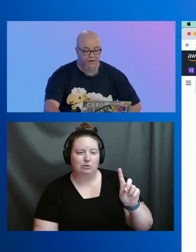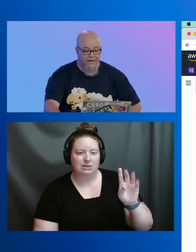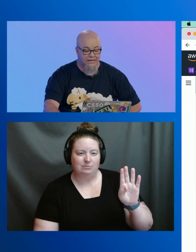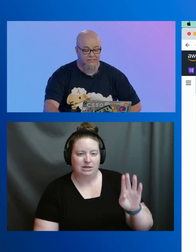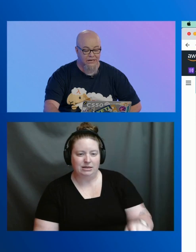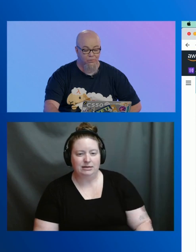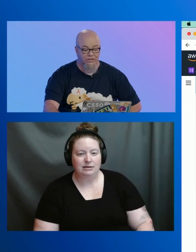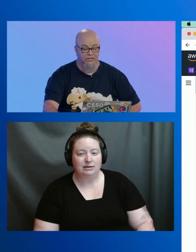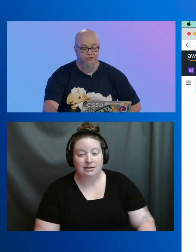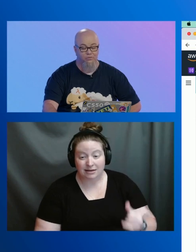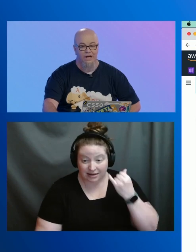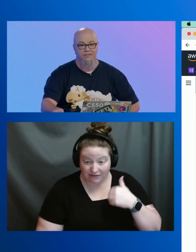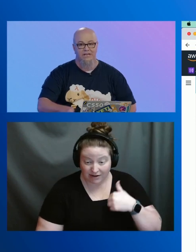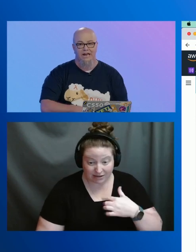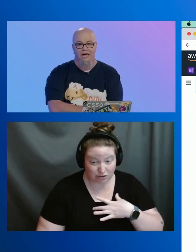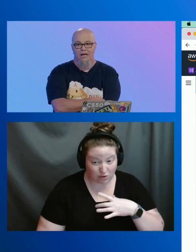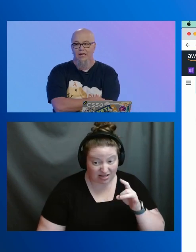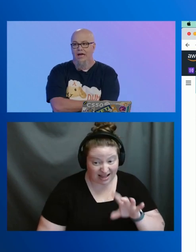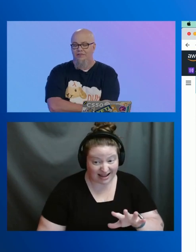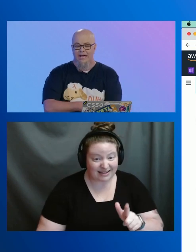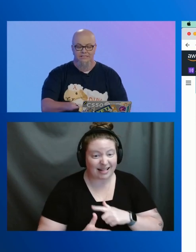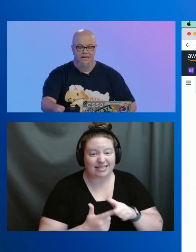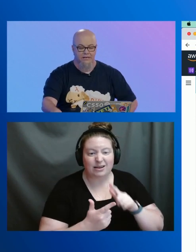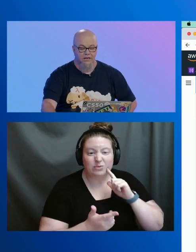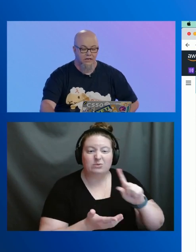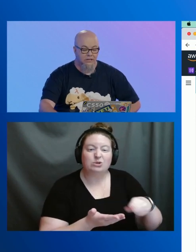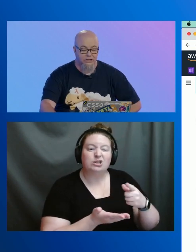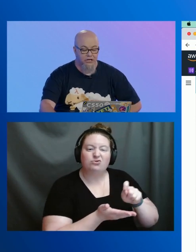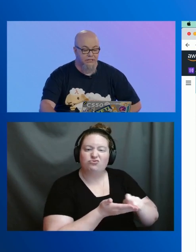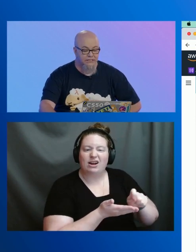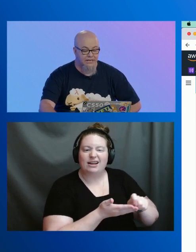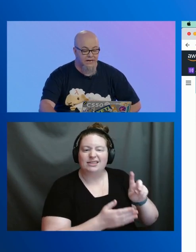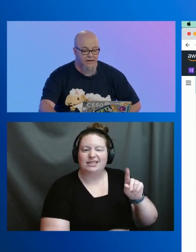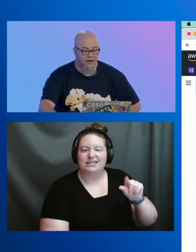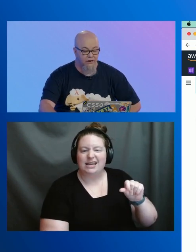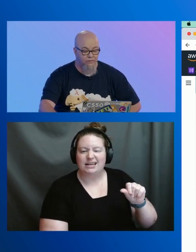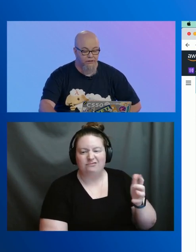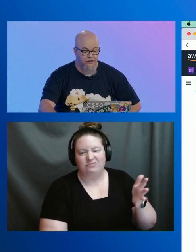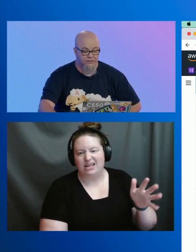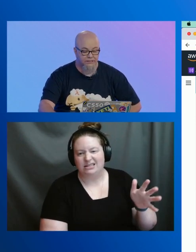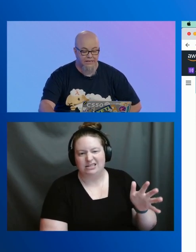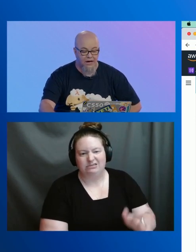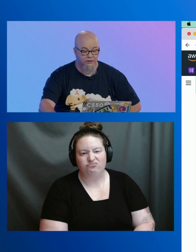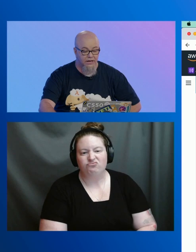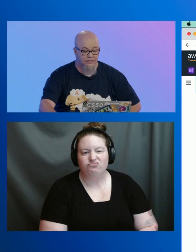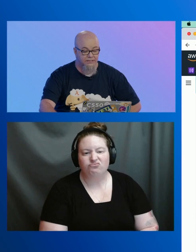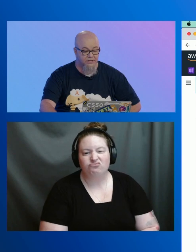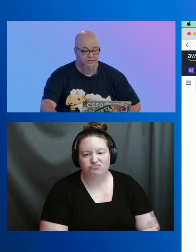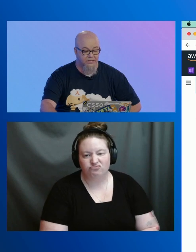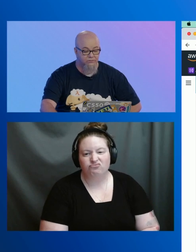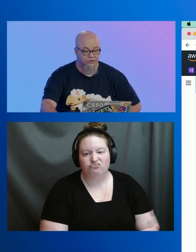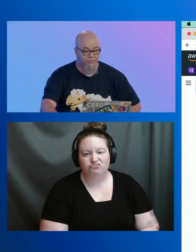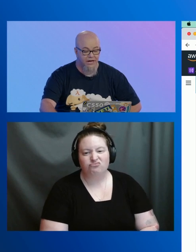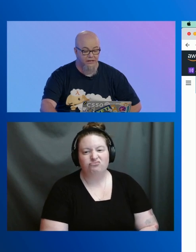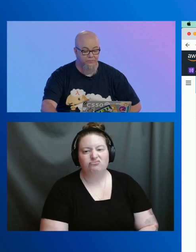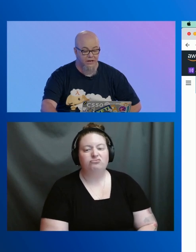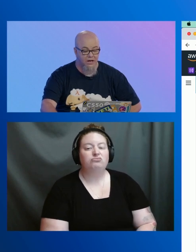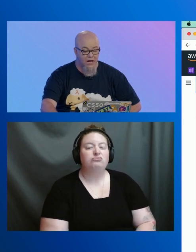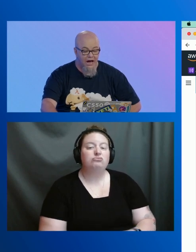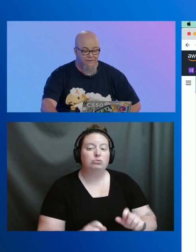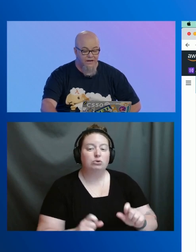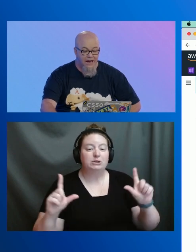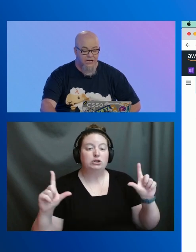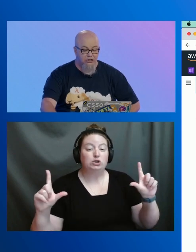like what it is, then we'll just write the data, and that's it. So you can see here, if we close this out and kind of center this, we'll zoom out a little